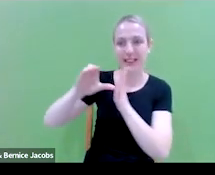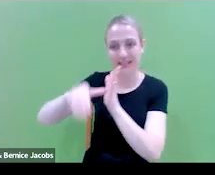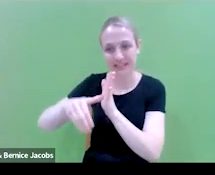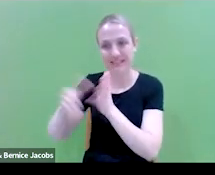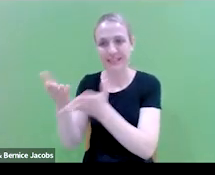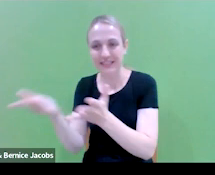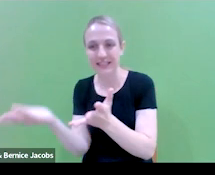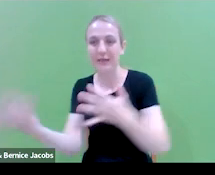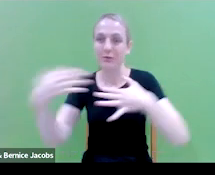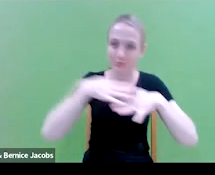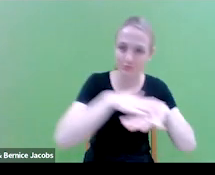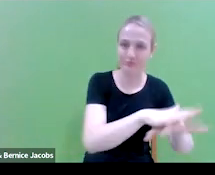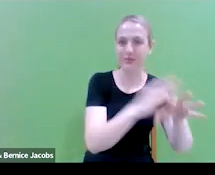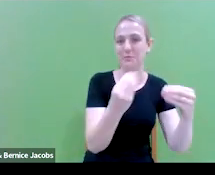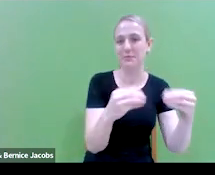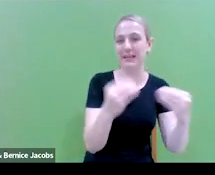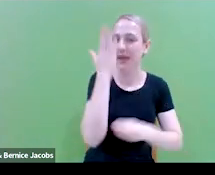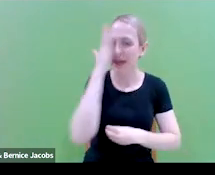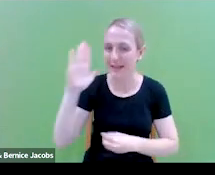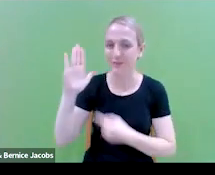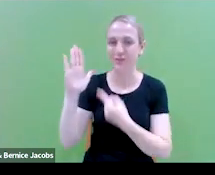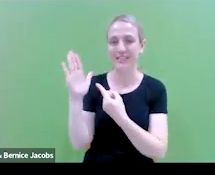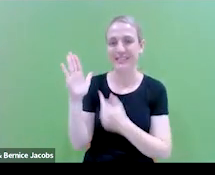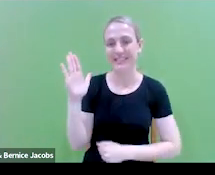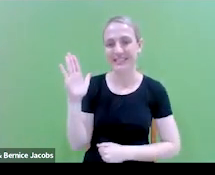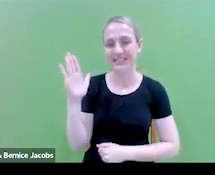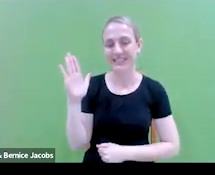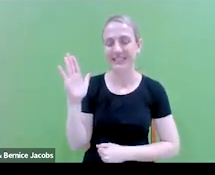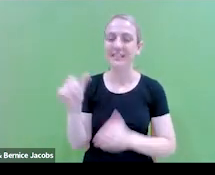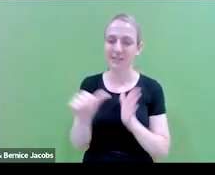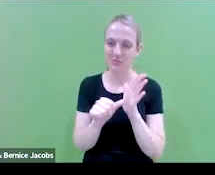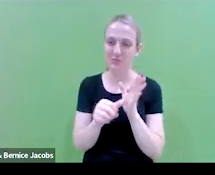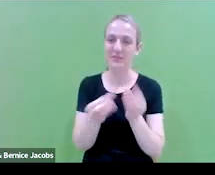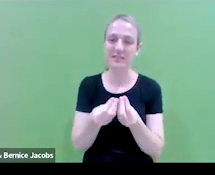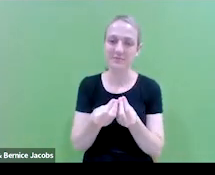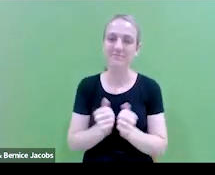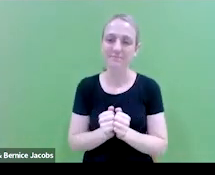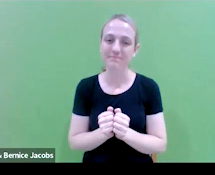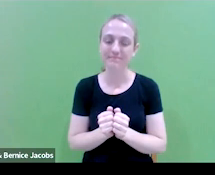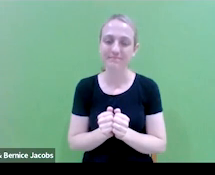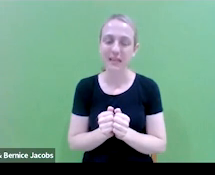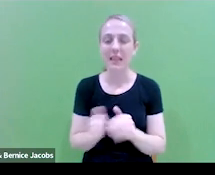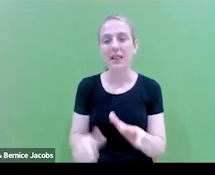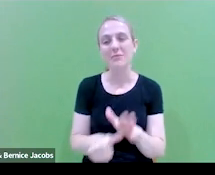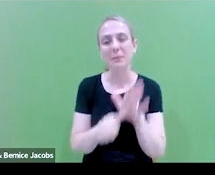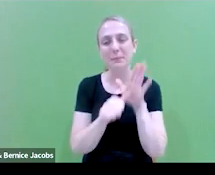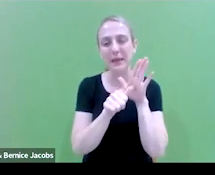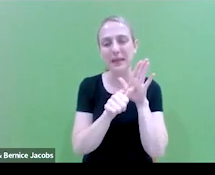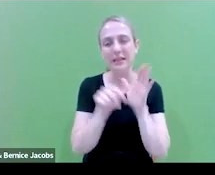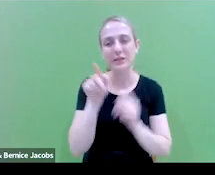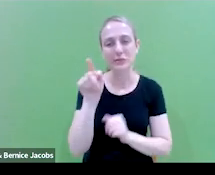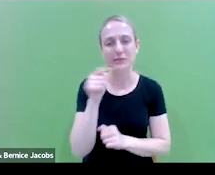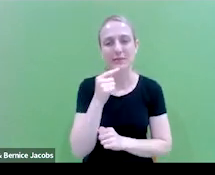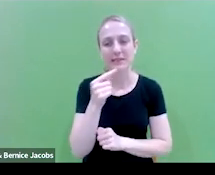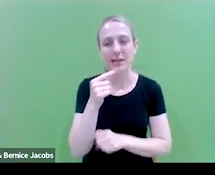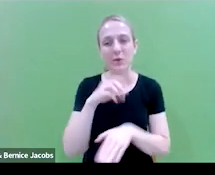into businesses. So that's another thing. I think mainly what you're referring to is a